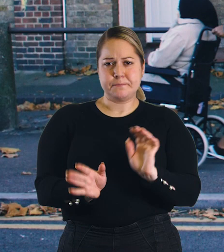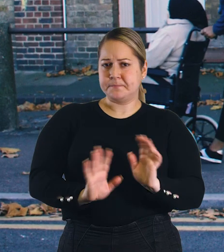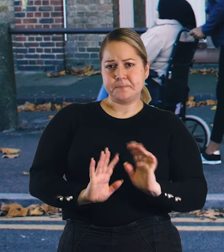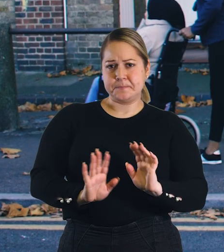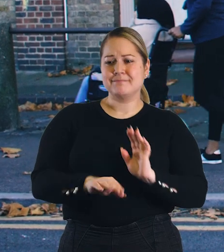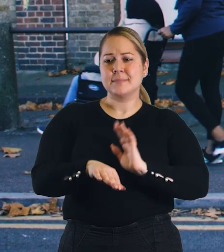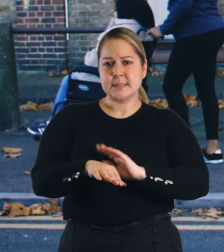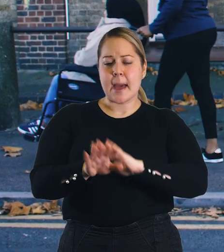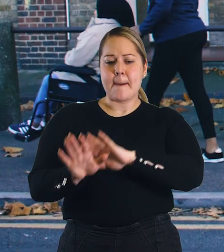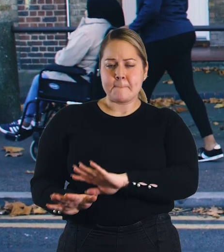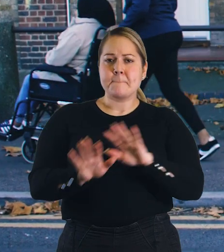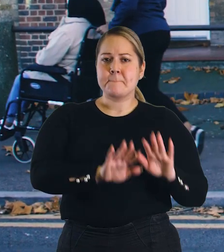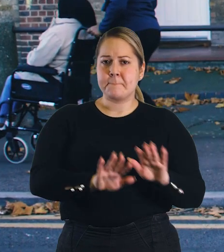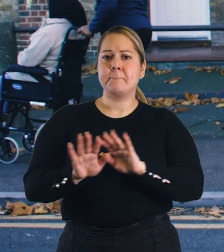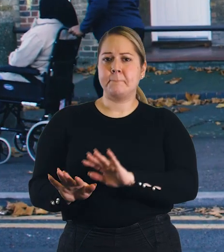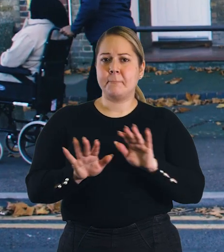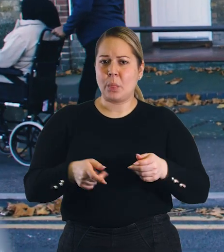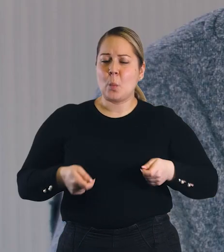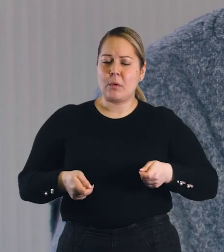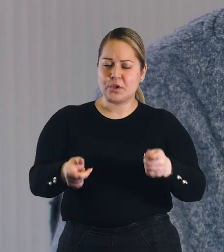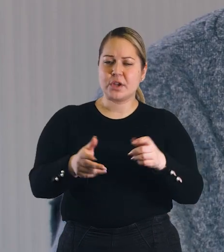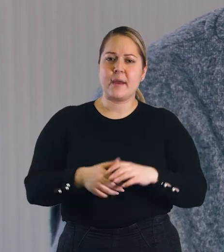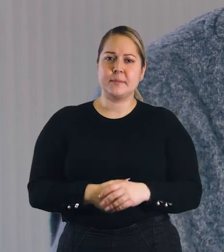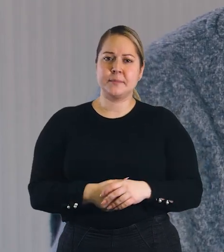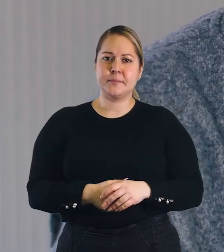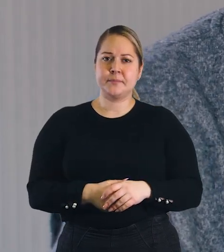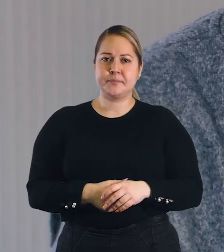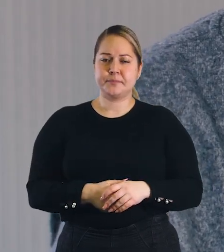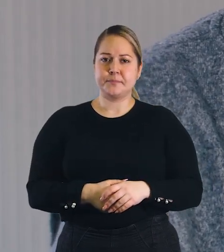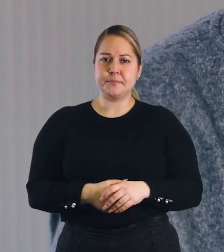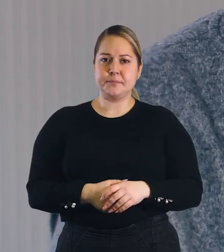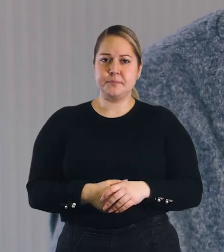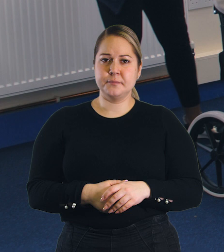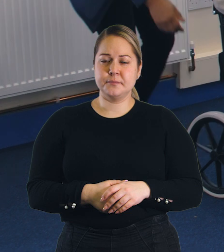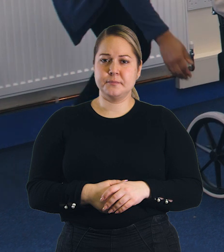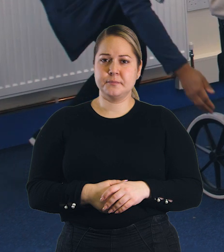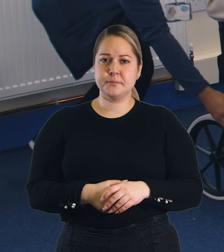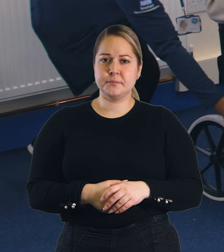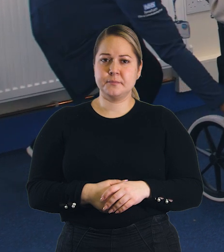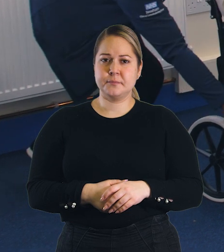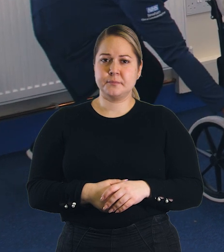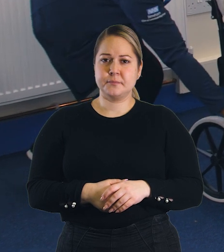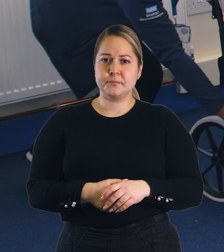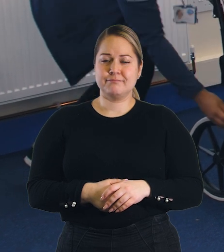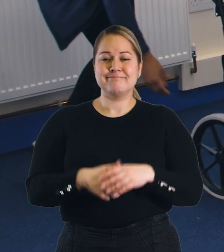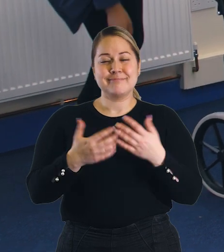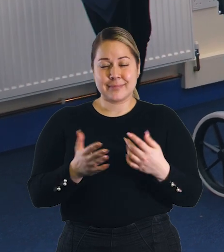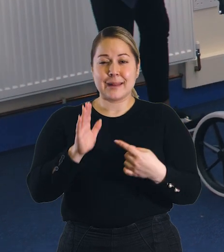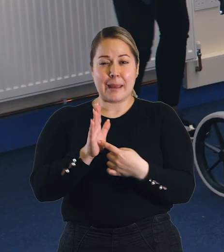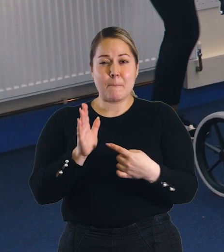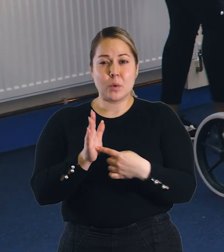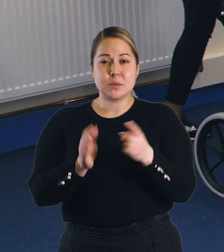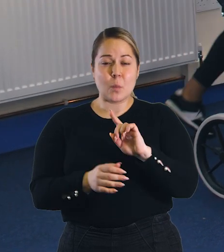rush, you know, go slower rather than trying to rush where you're going. And also, it's